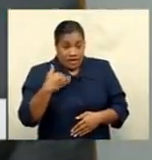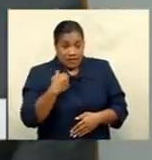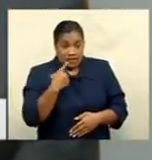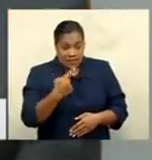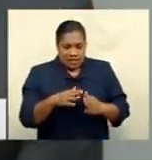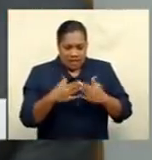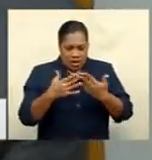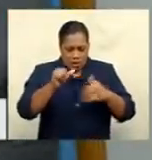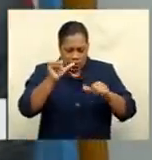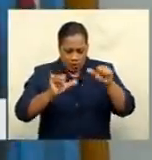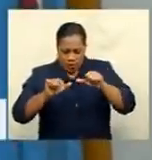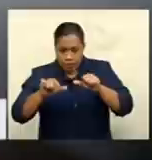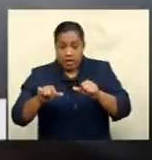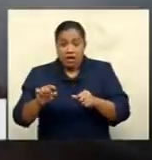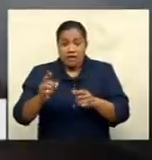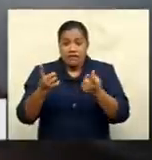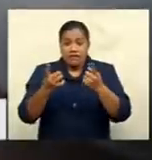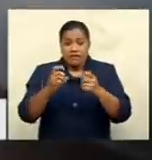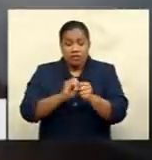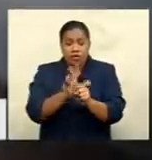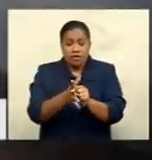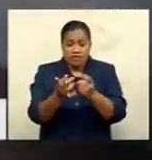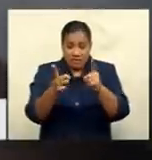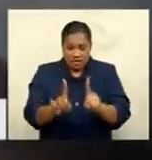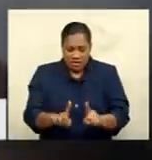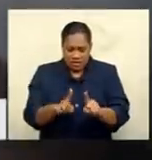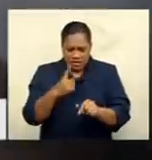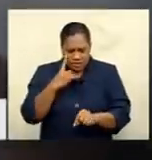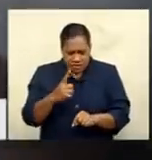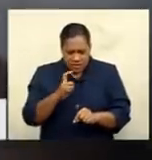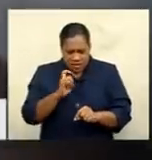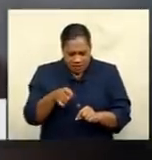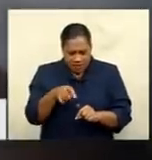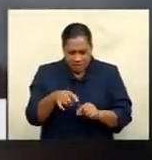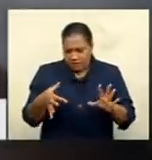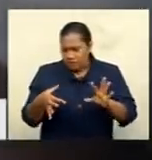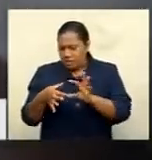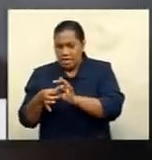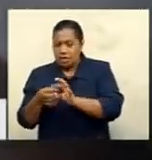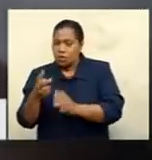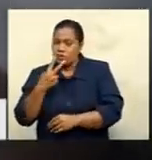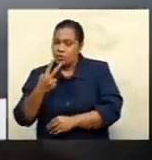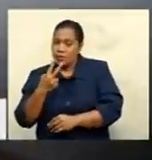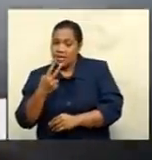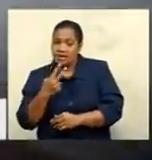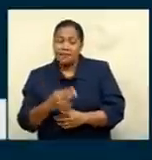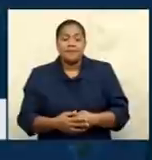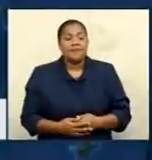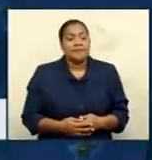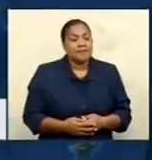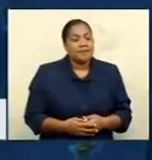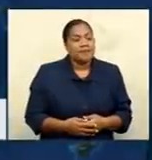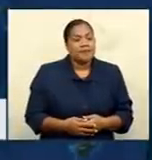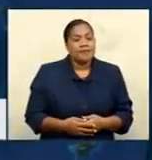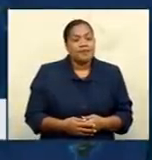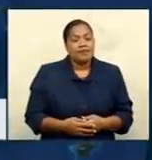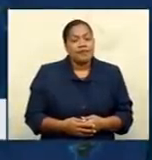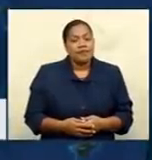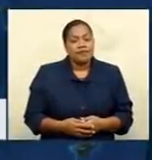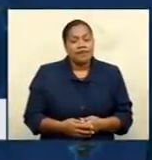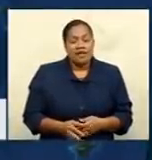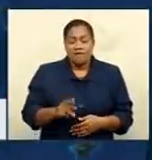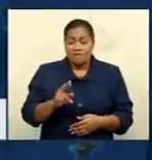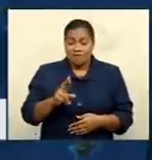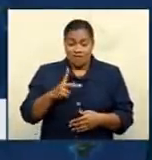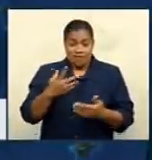deaths recorded to determine any possible links to smoking. But certainly, in terms of the patients